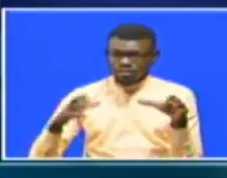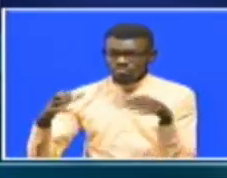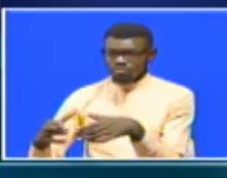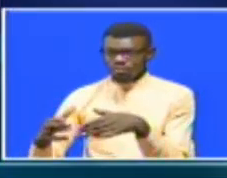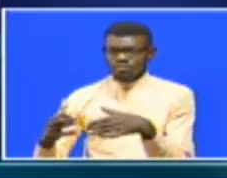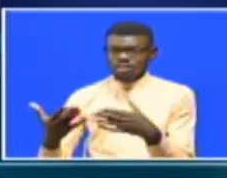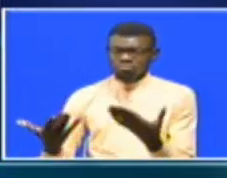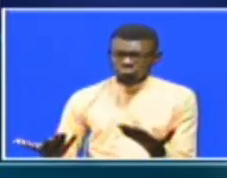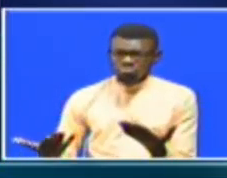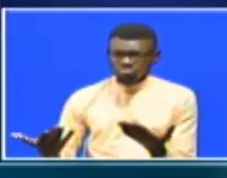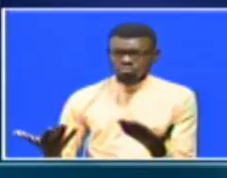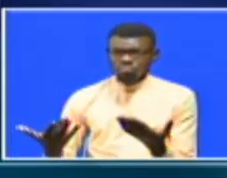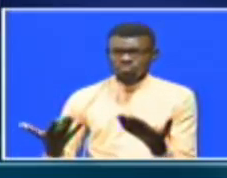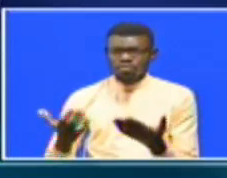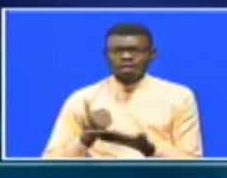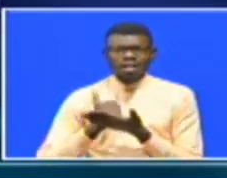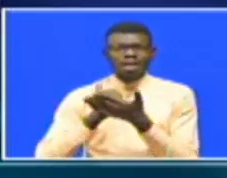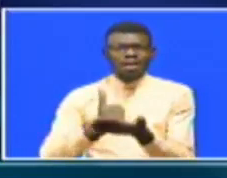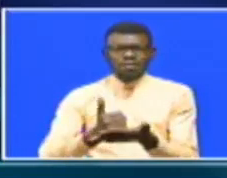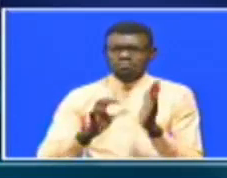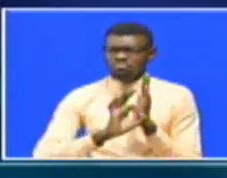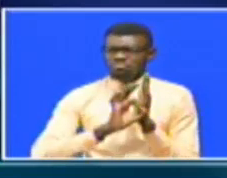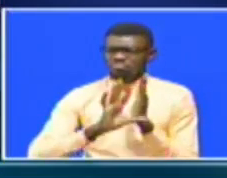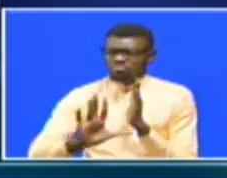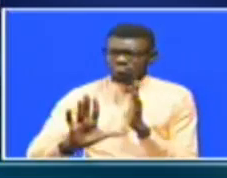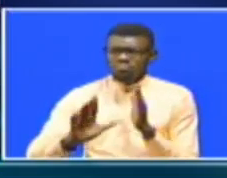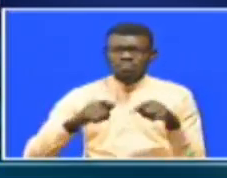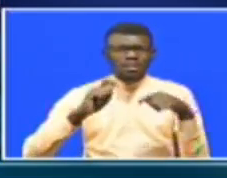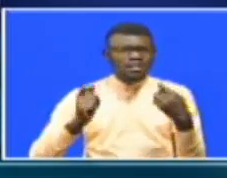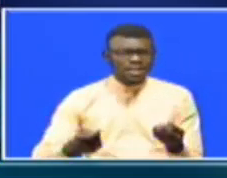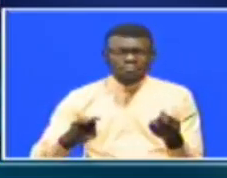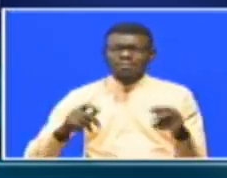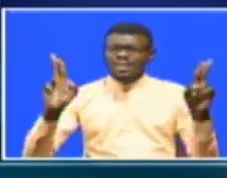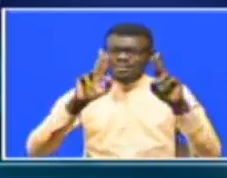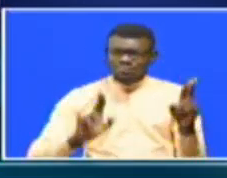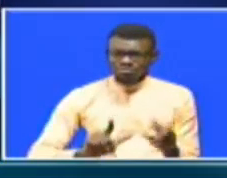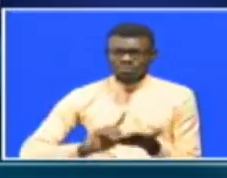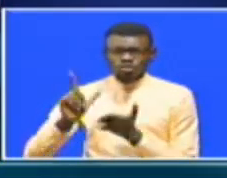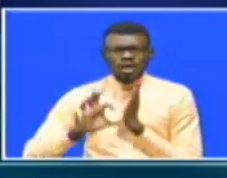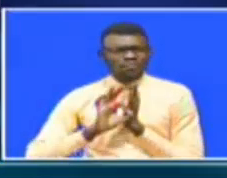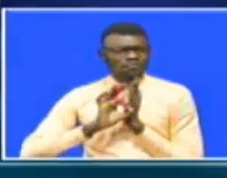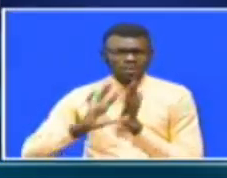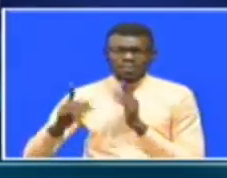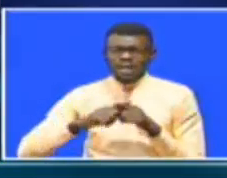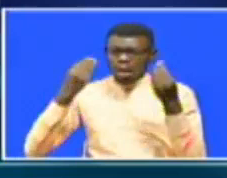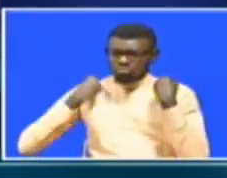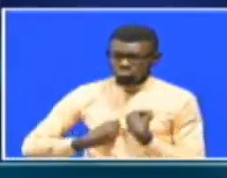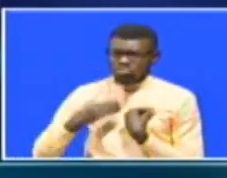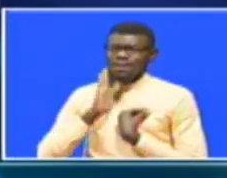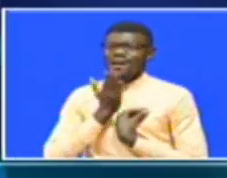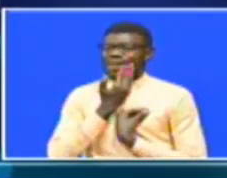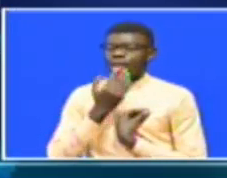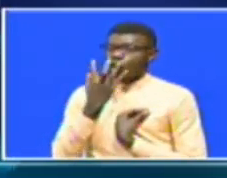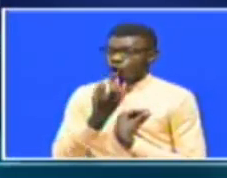corporate entity the much-needed publicity, marketing the team locally and internationally when they donned their colors. To crown it all, the